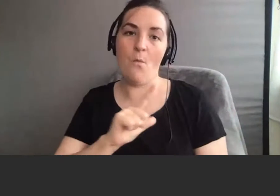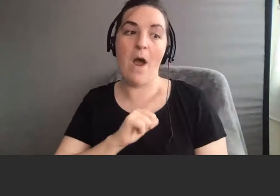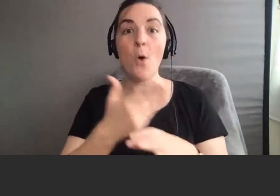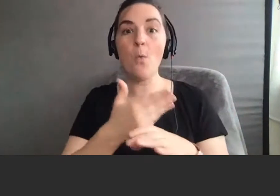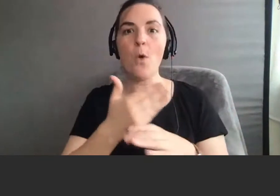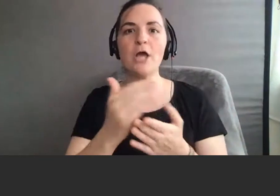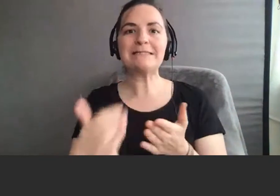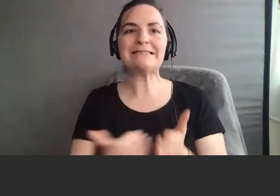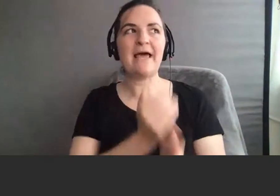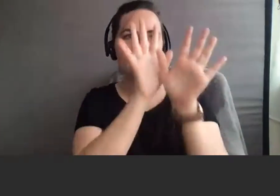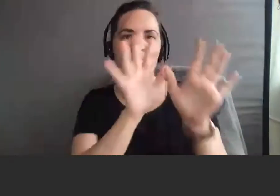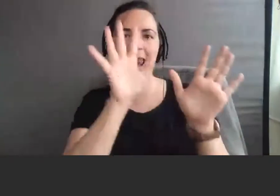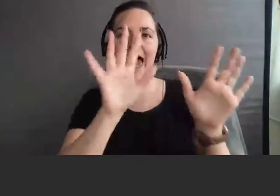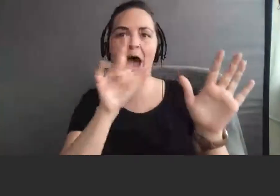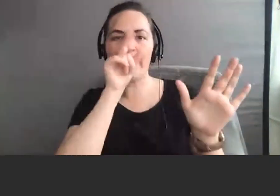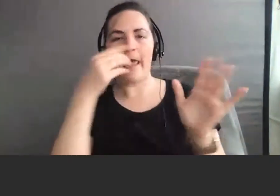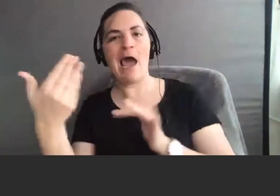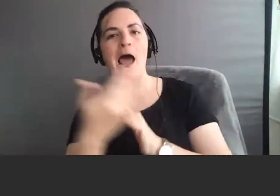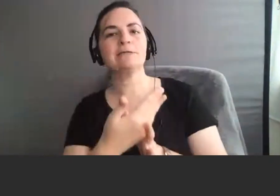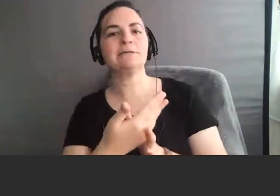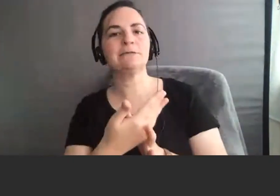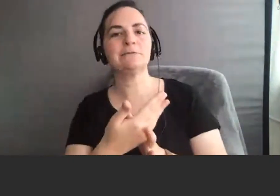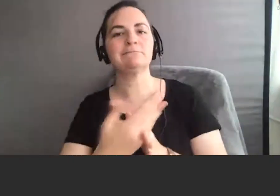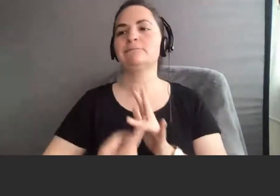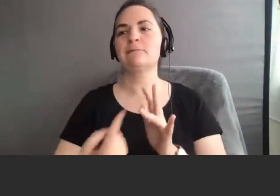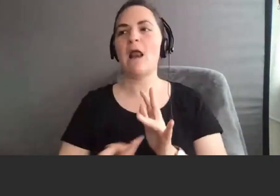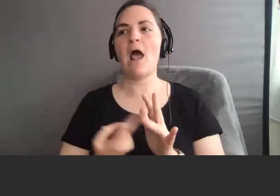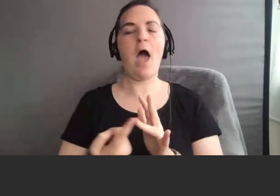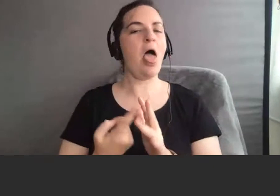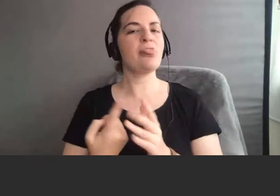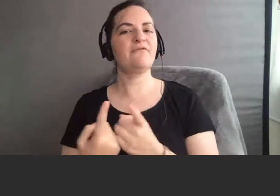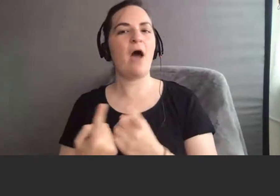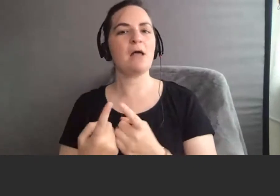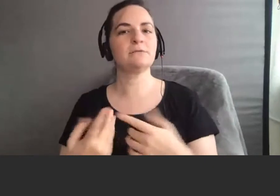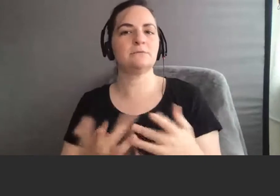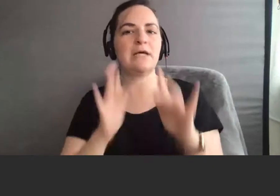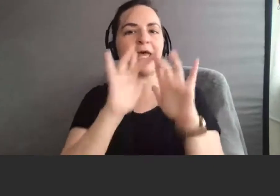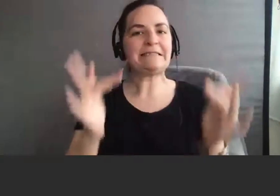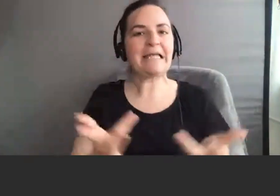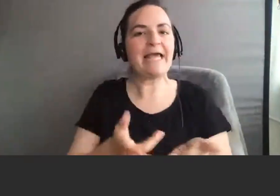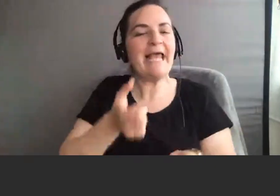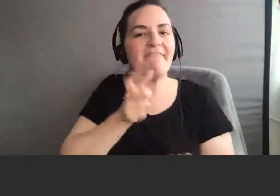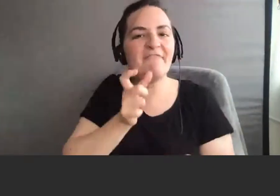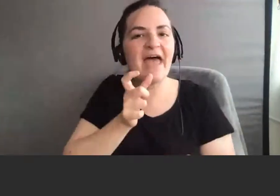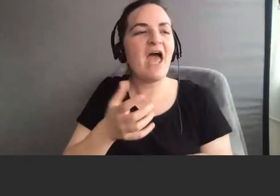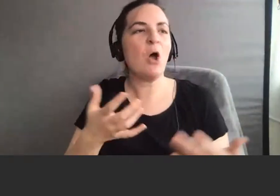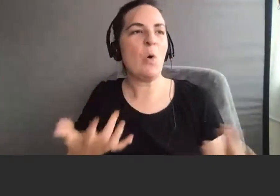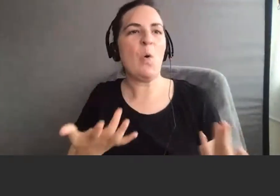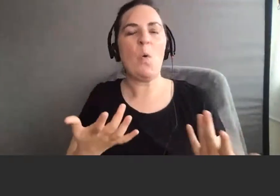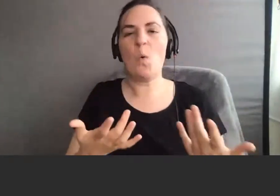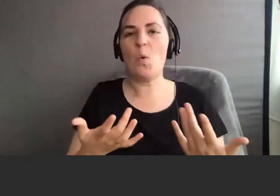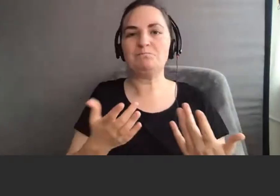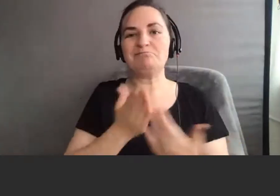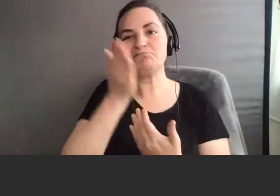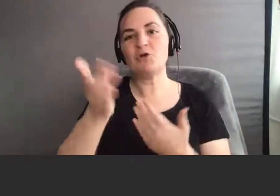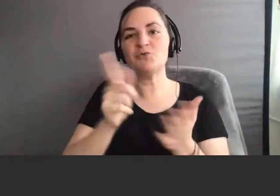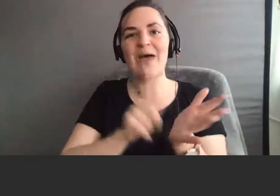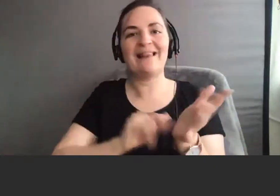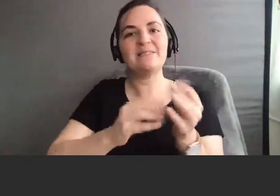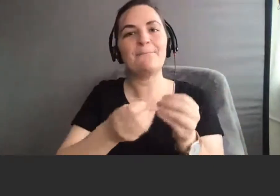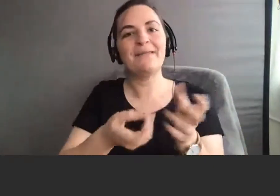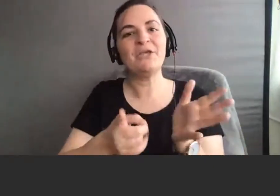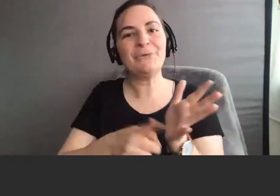somewhere else and you can access it at an internet cafe or on an LSBU computer, or it's somewhere